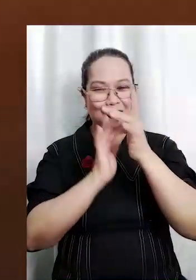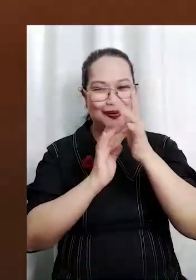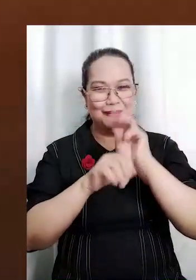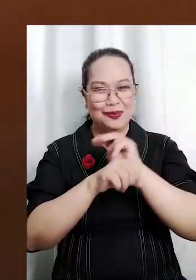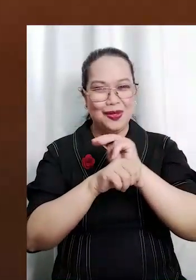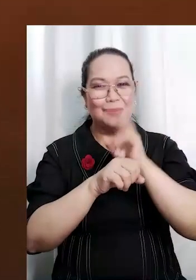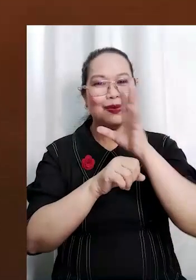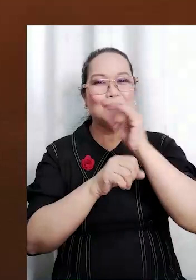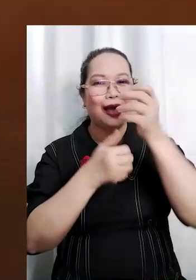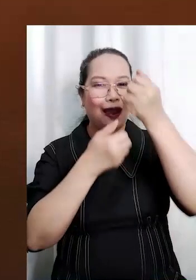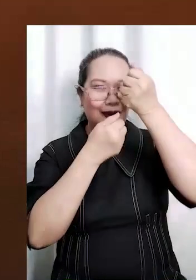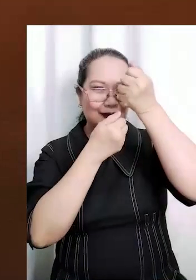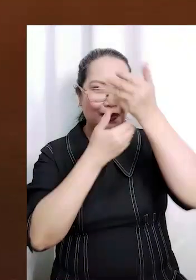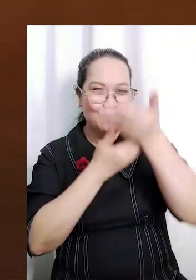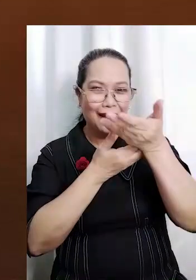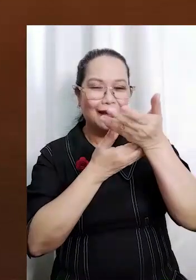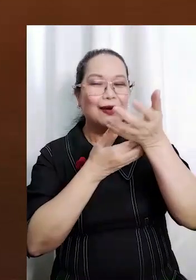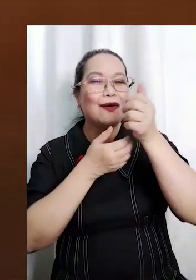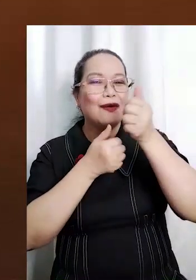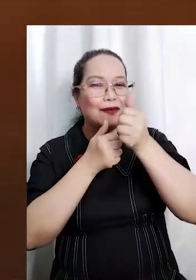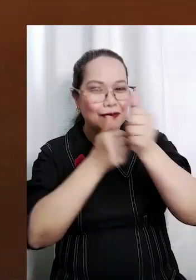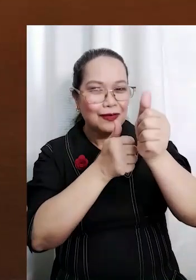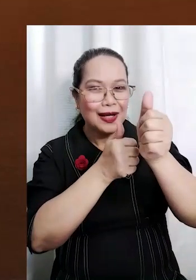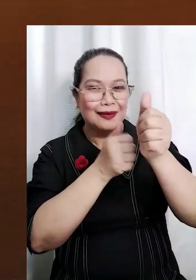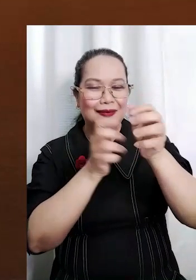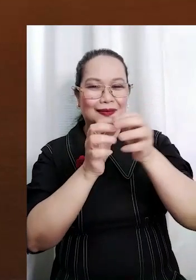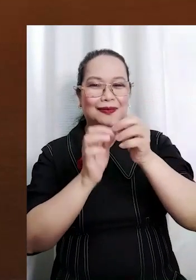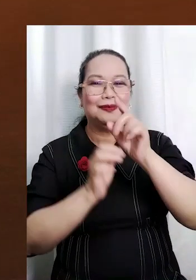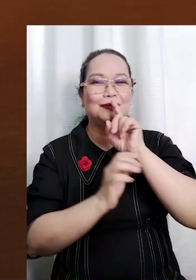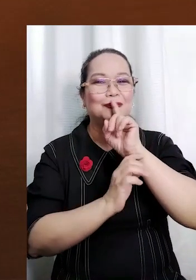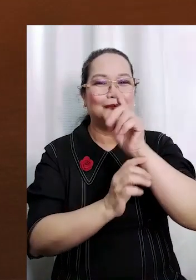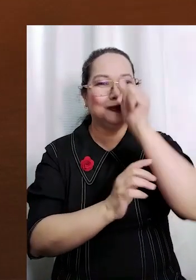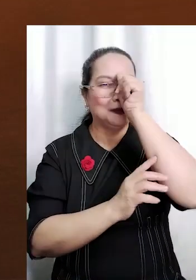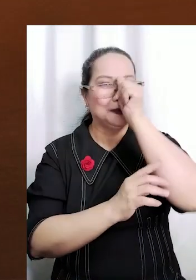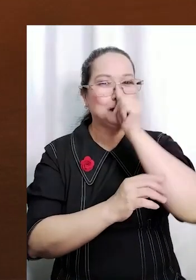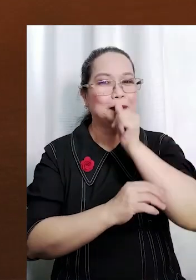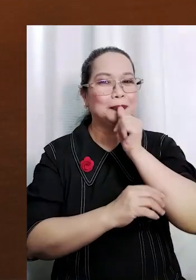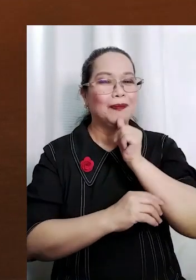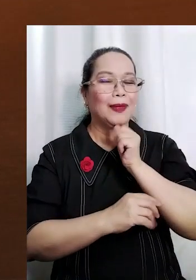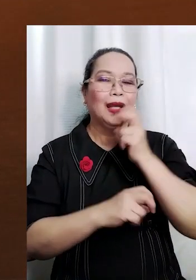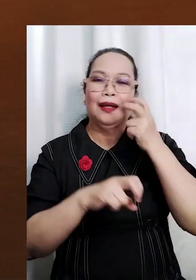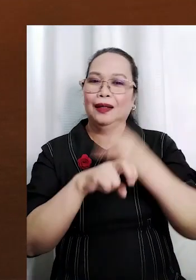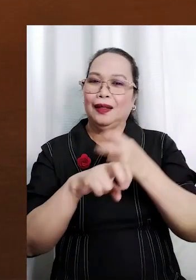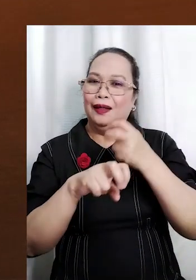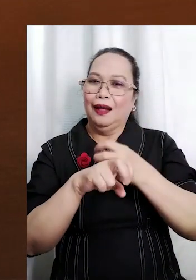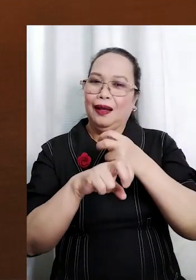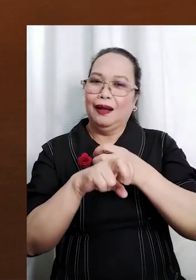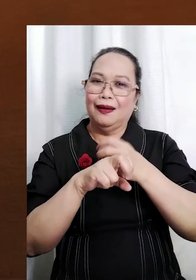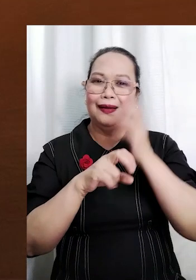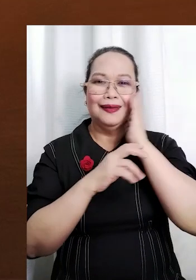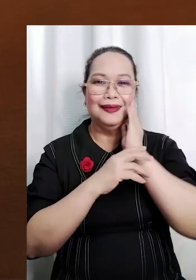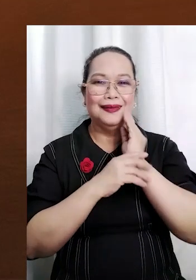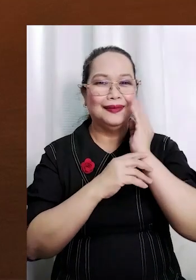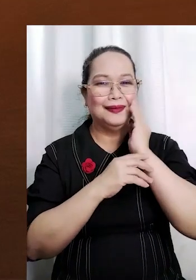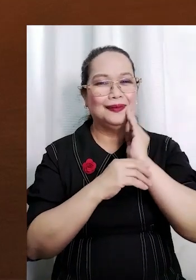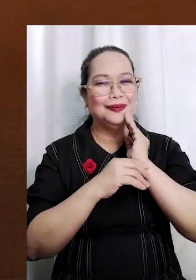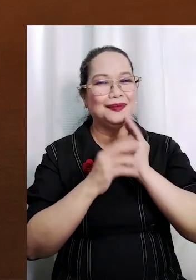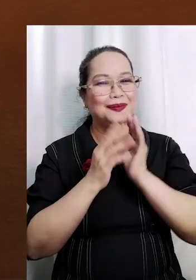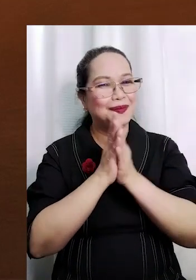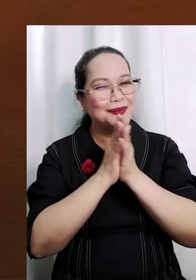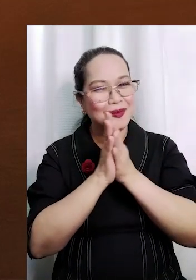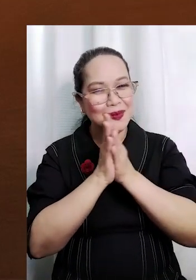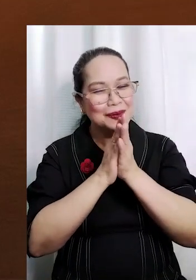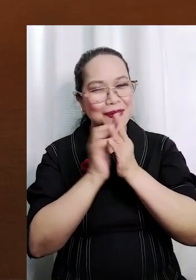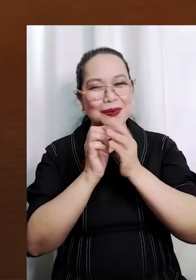themselves with it. And secondly, courageously endure through difficult times and enthusiastically bear the